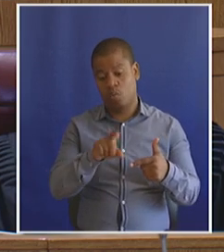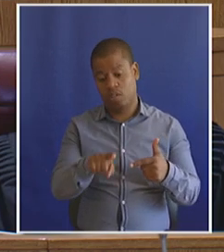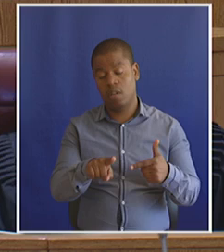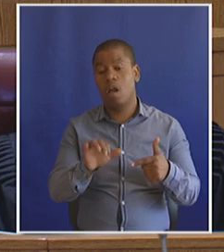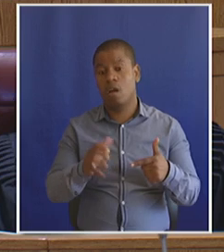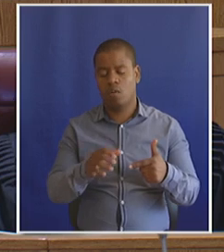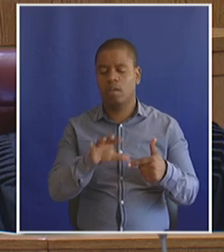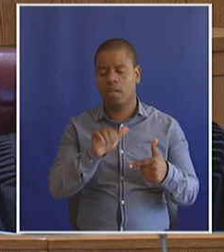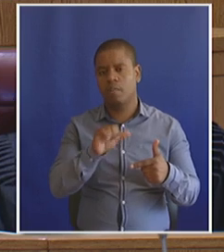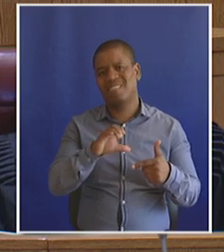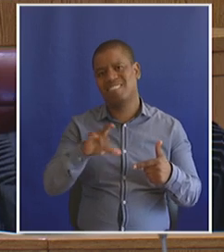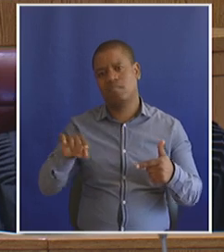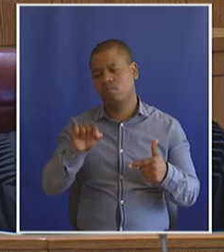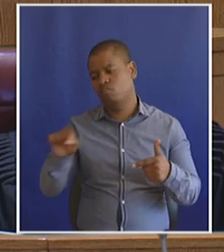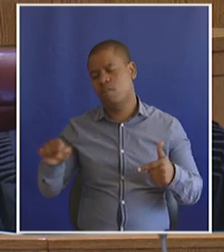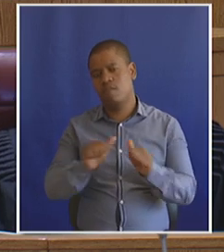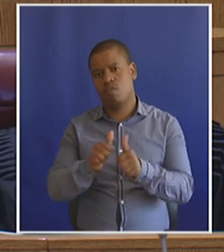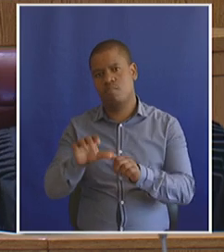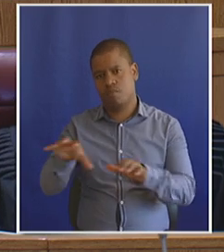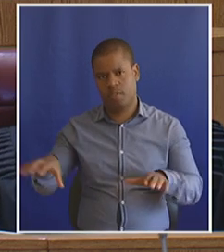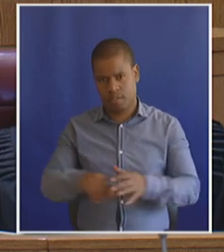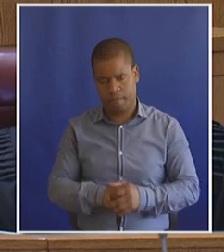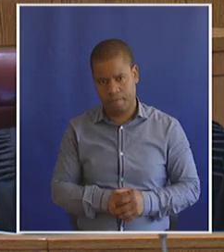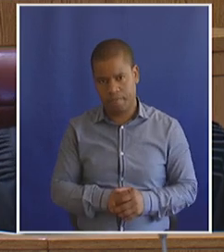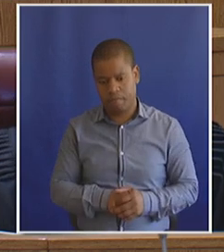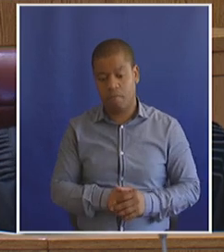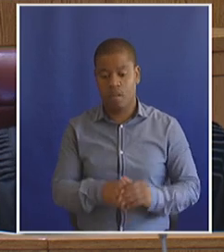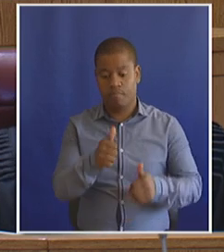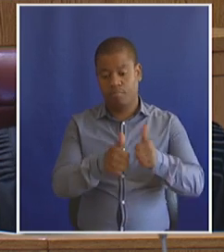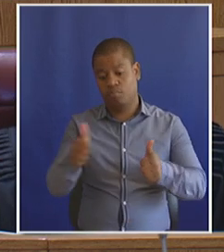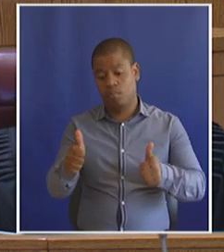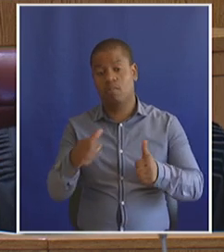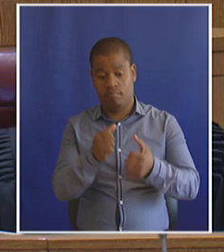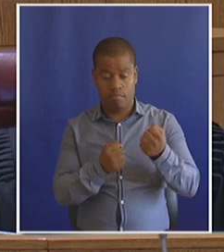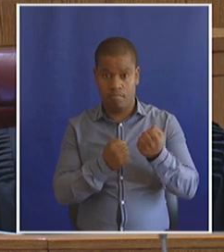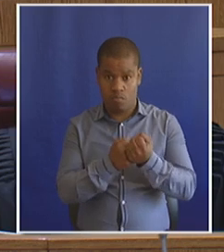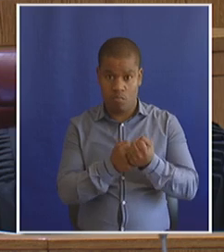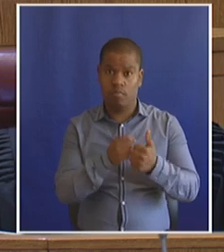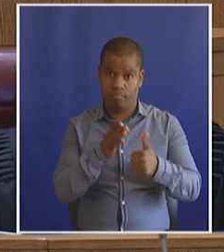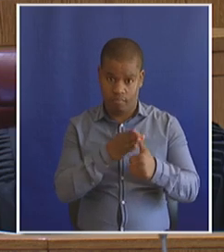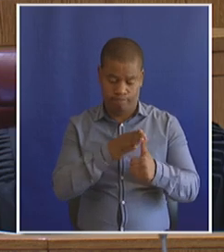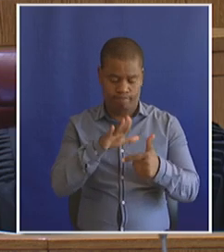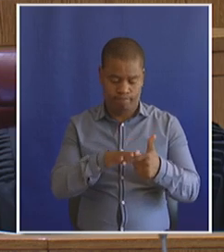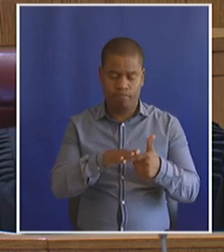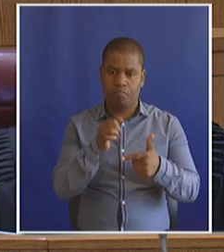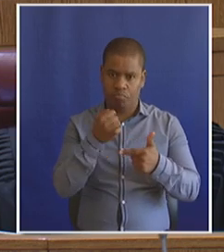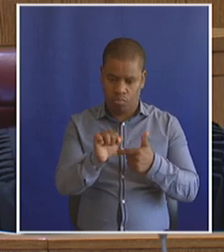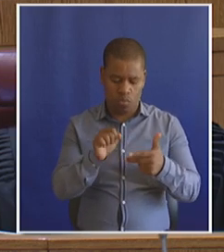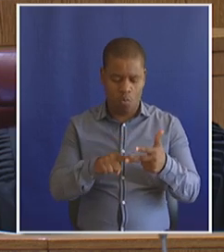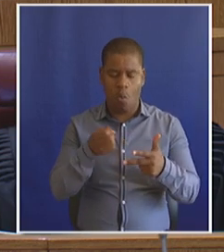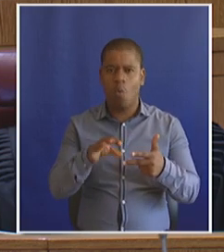alphabetical order per province. Heads of delegation will vote by pressing in favor, against, or abstain